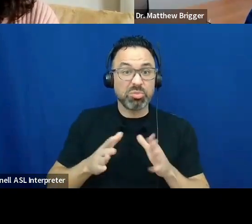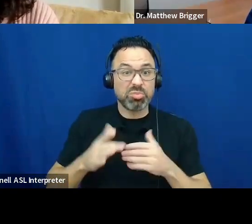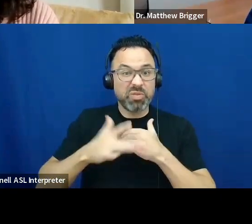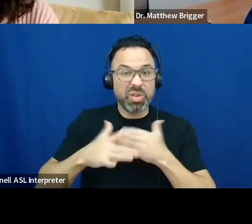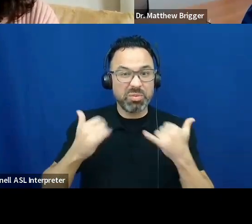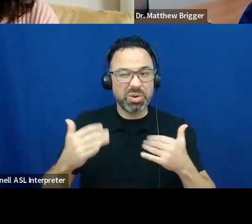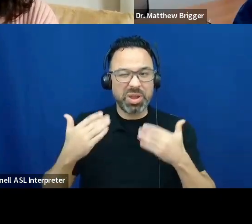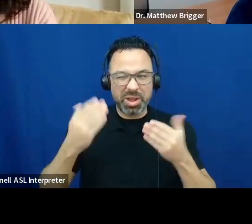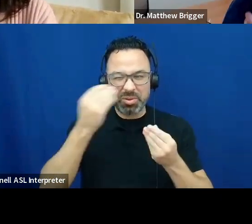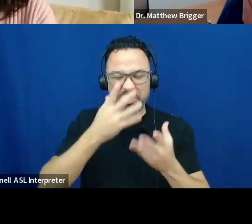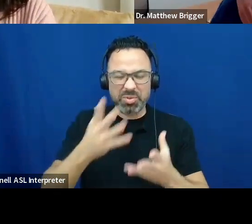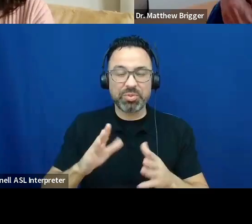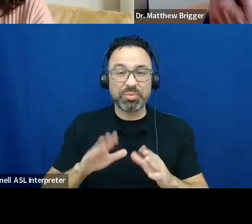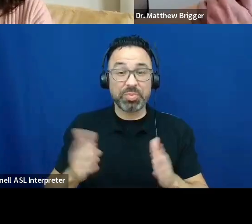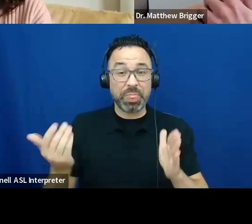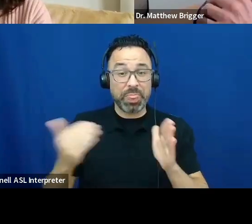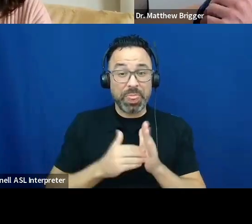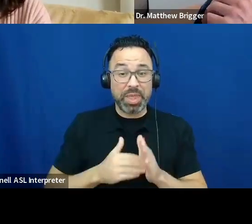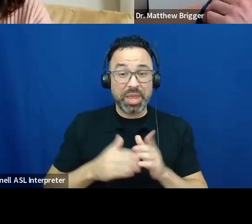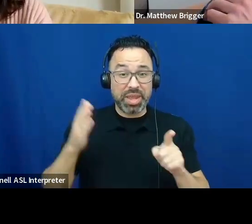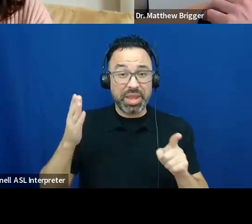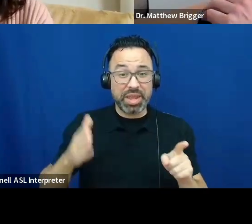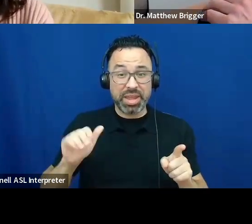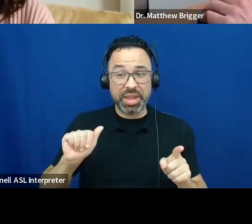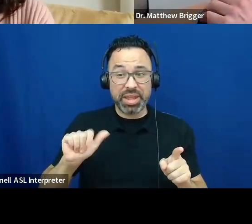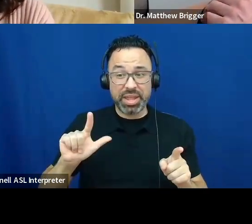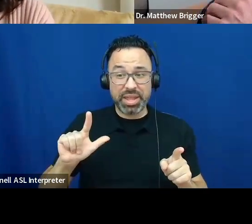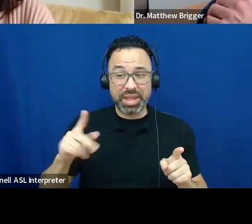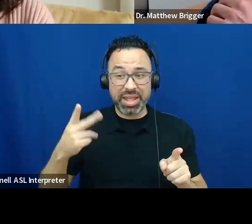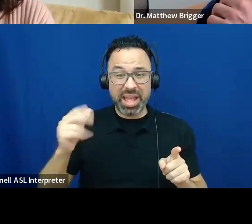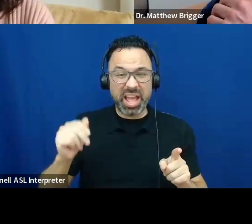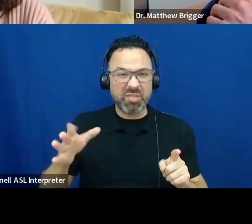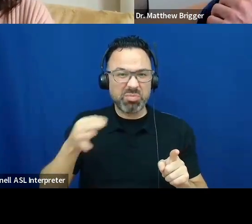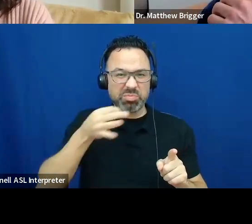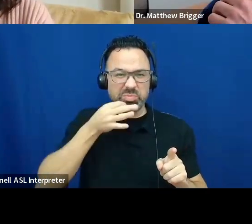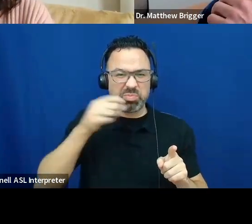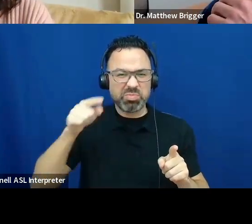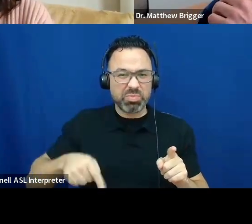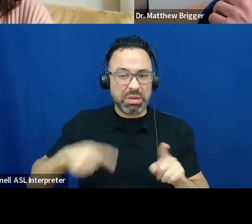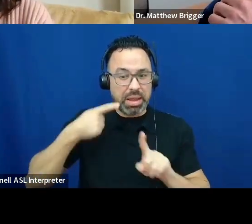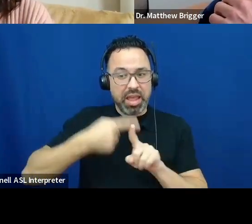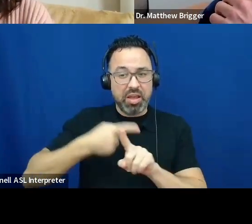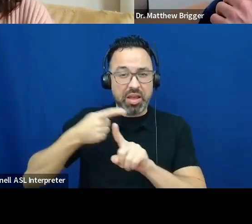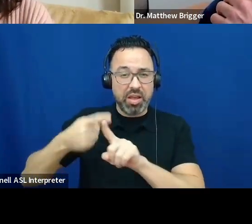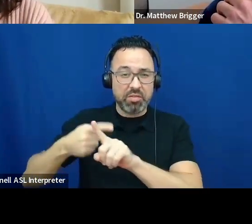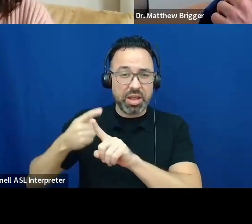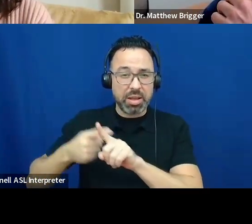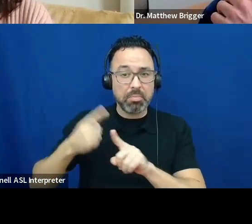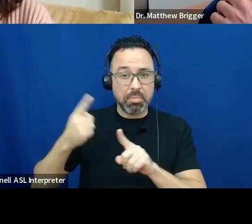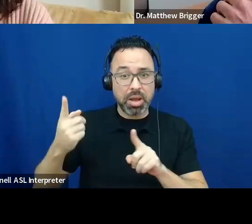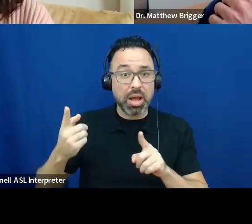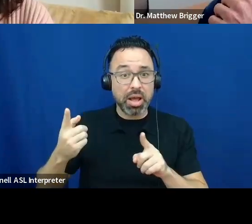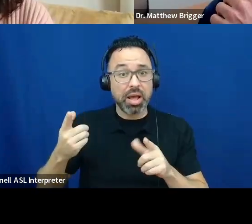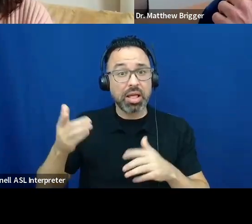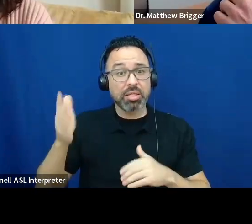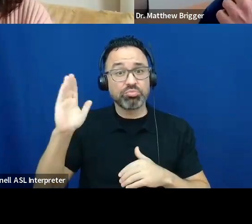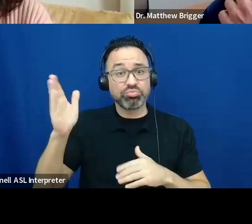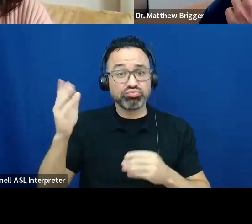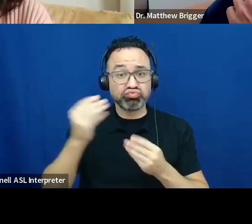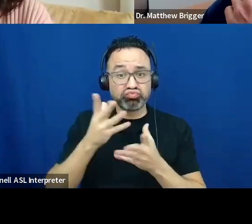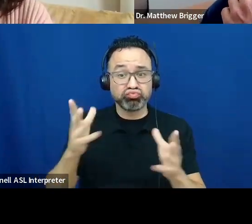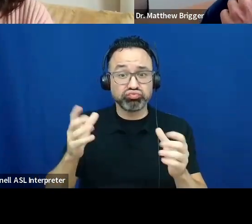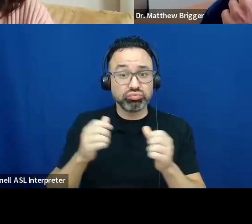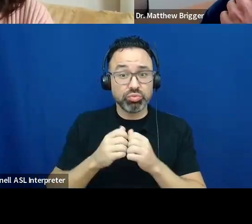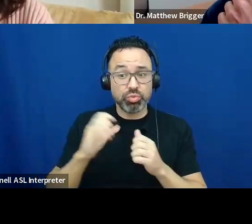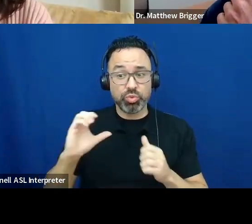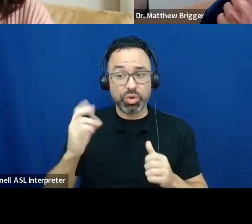Again, Ask the Expert is a monthly webinar that we offer with the Short Syndrome Foundation. And again, it